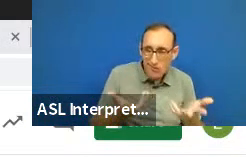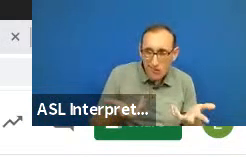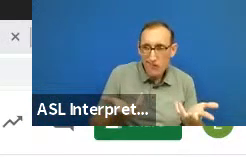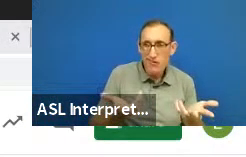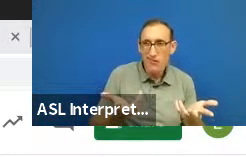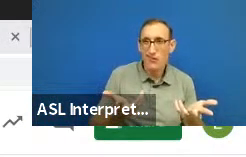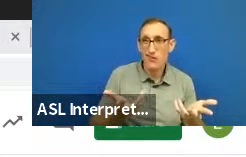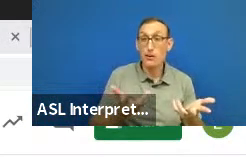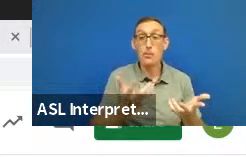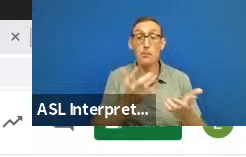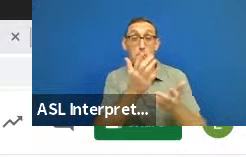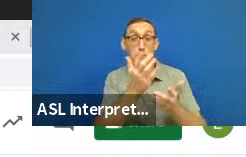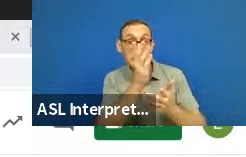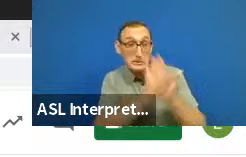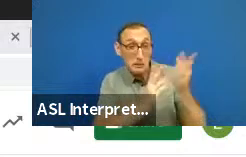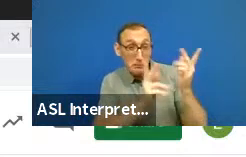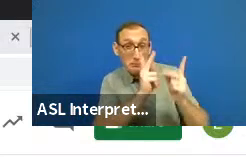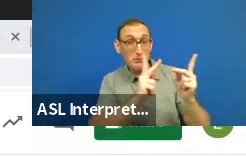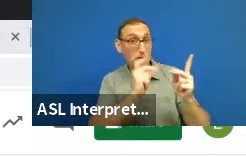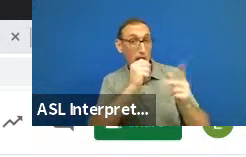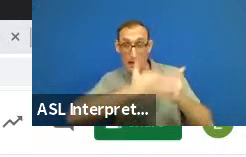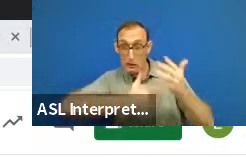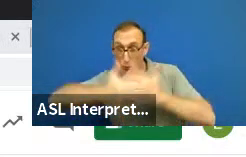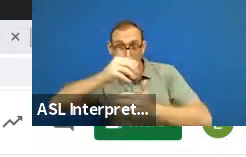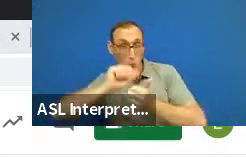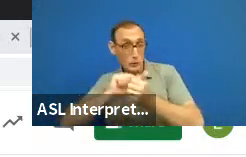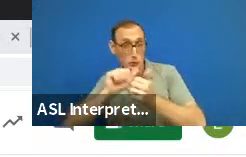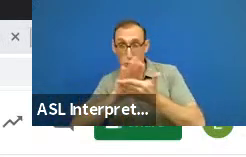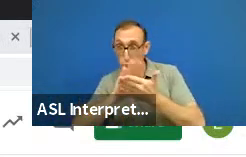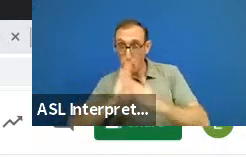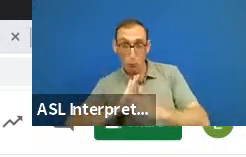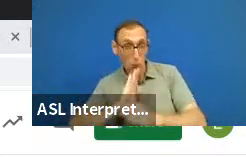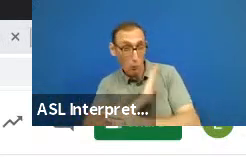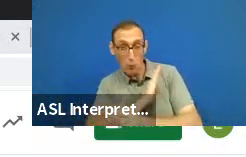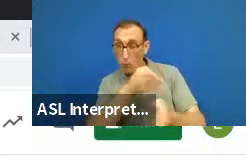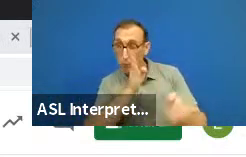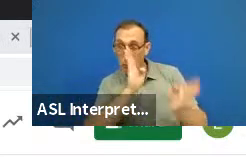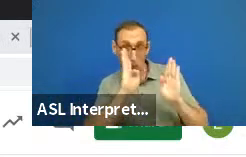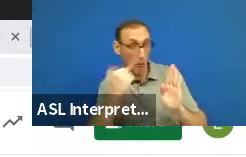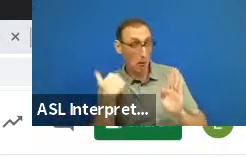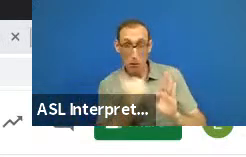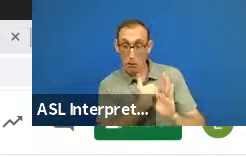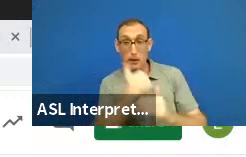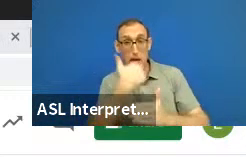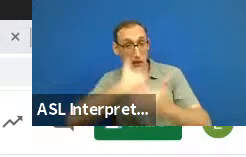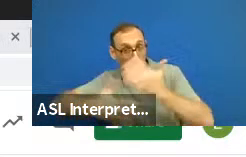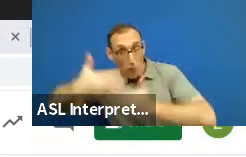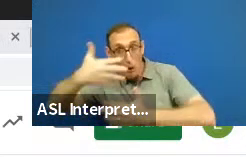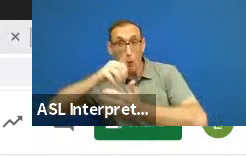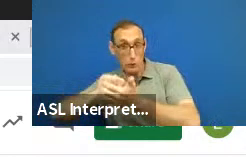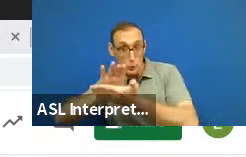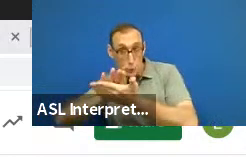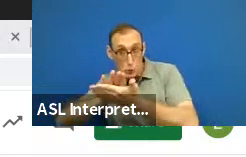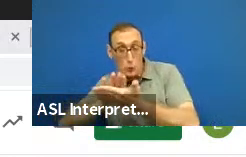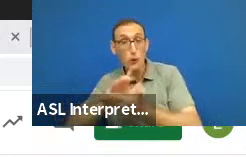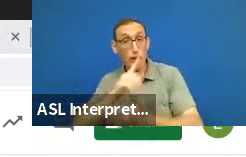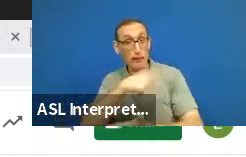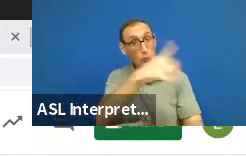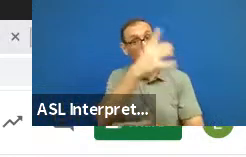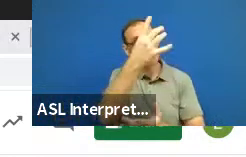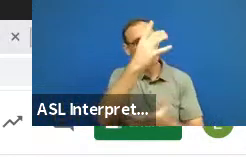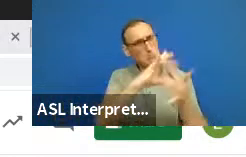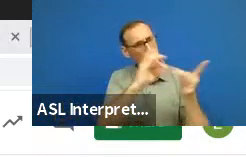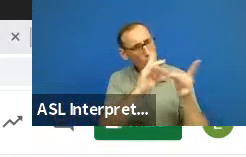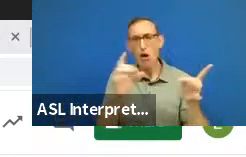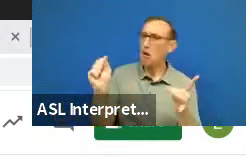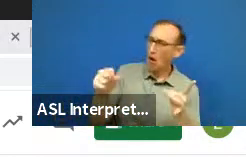pay any attention to us, but simply interact with their schools, which is what most people do. They will say, yeah, I like my school, and